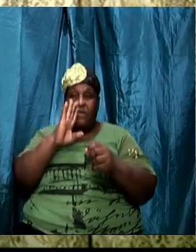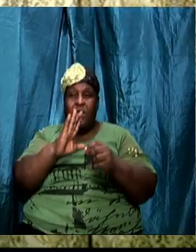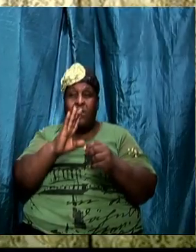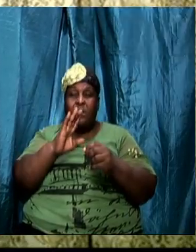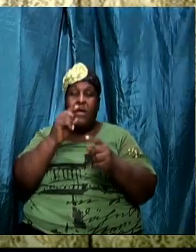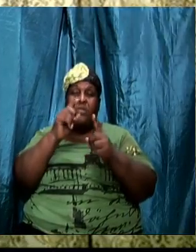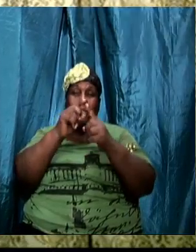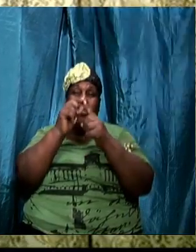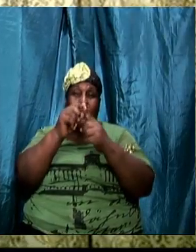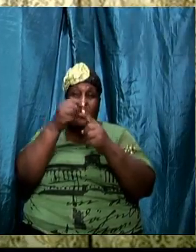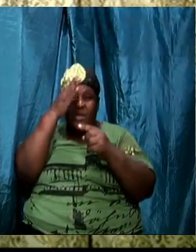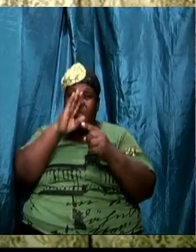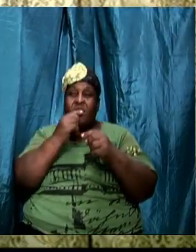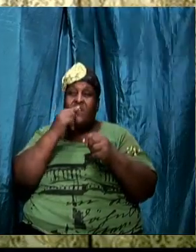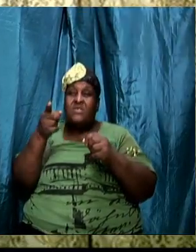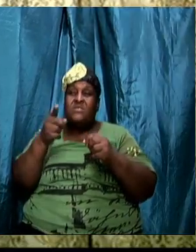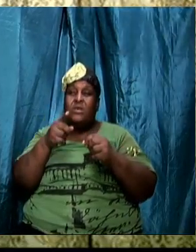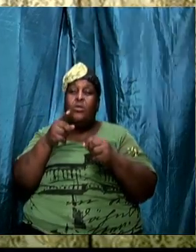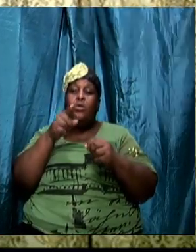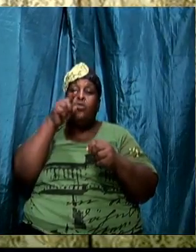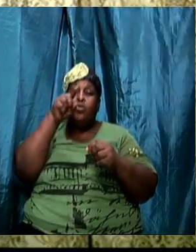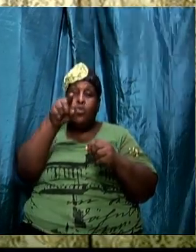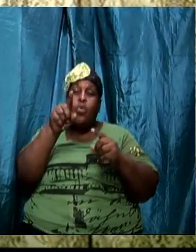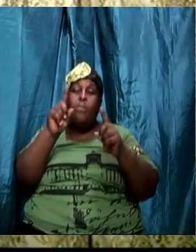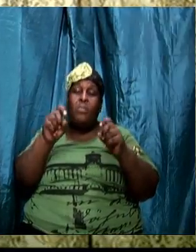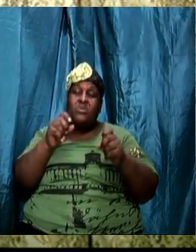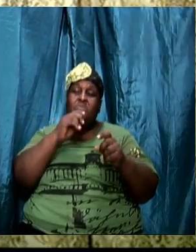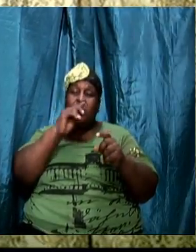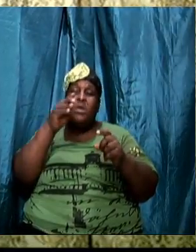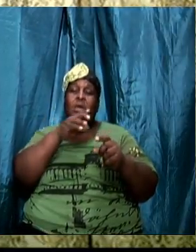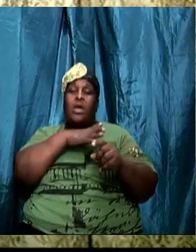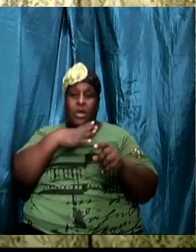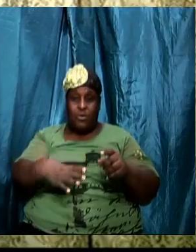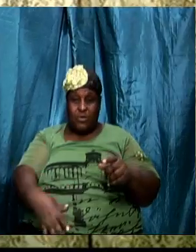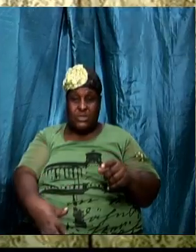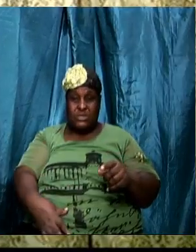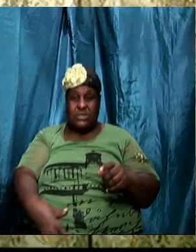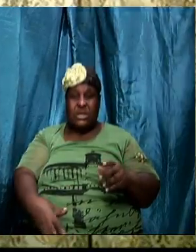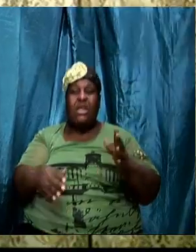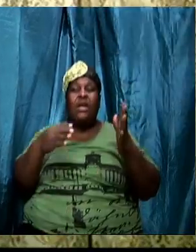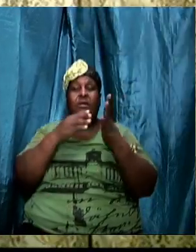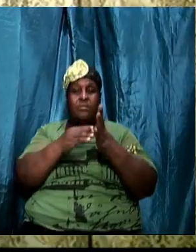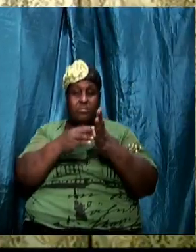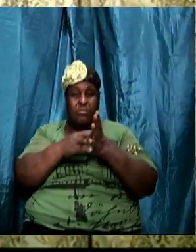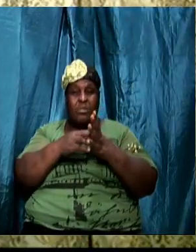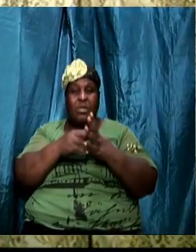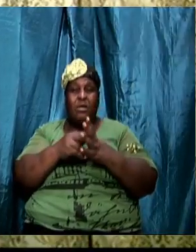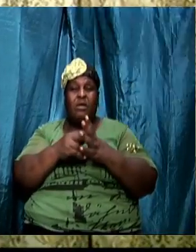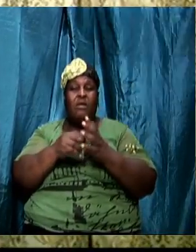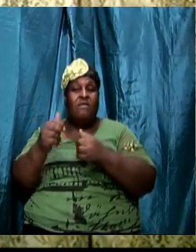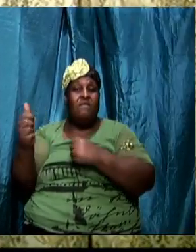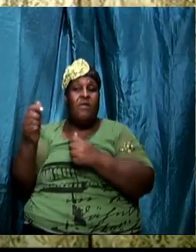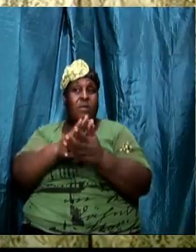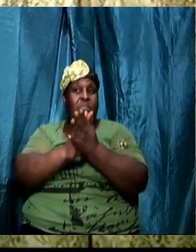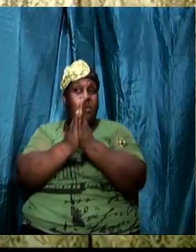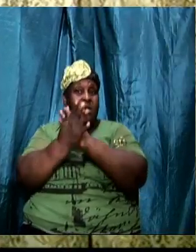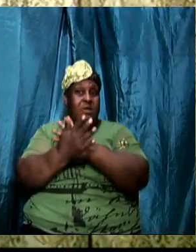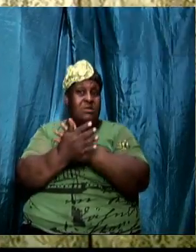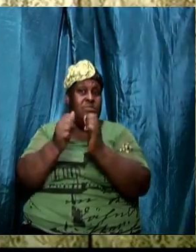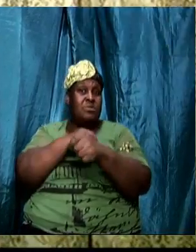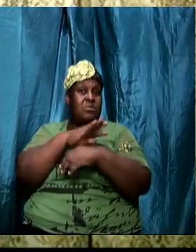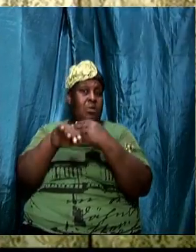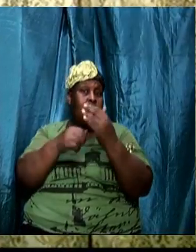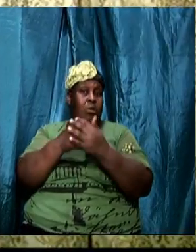again. But equally the word declares follow peace with all men and holiness, without which no